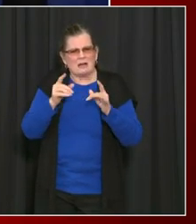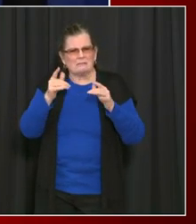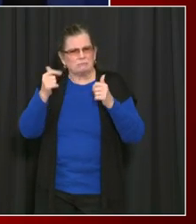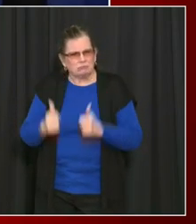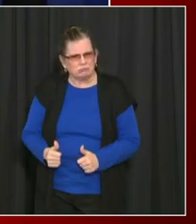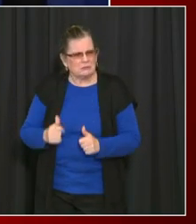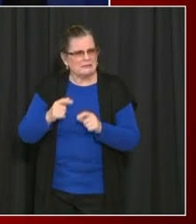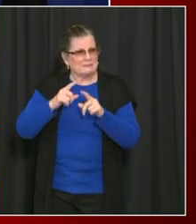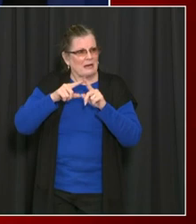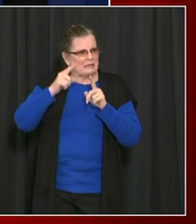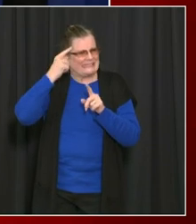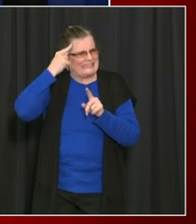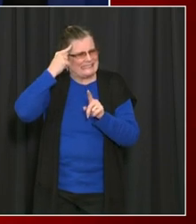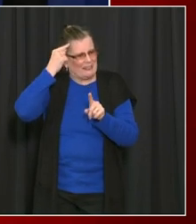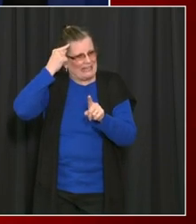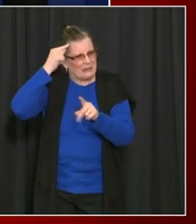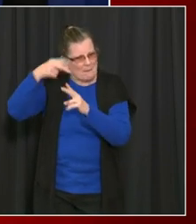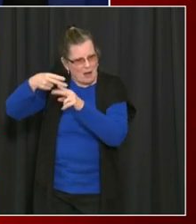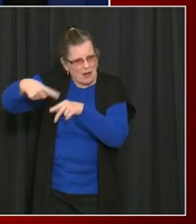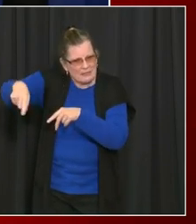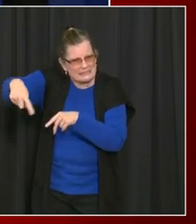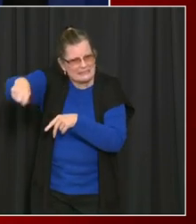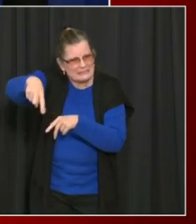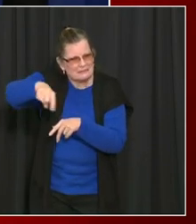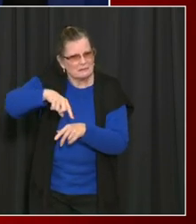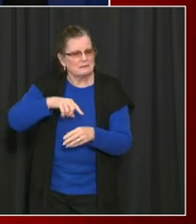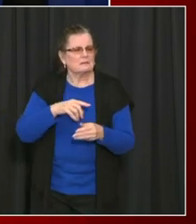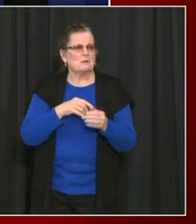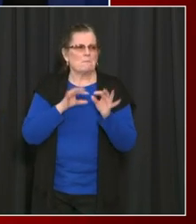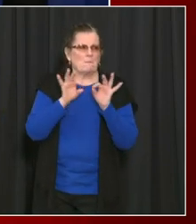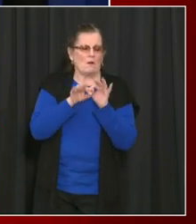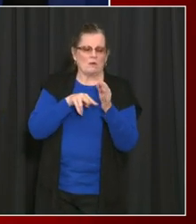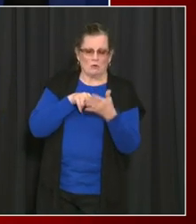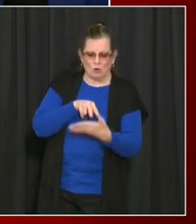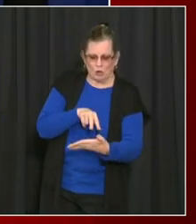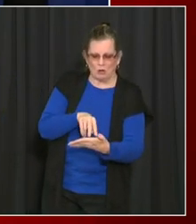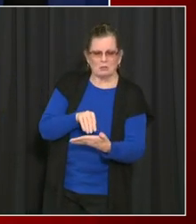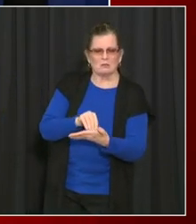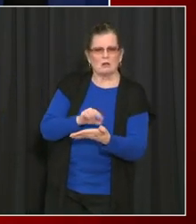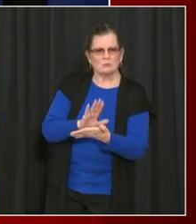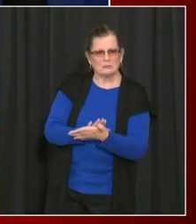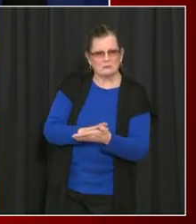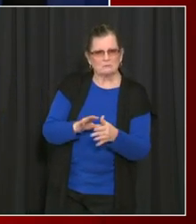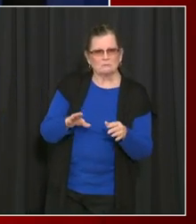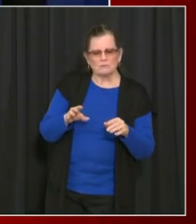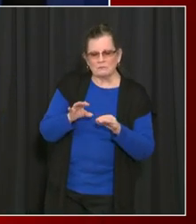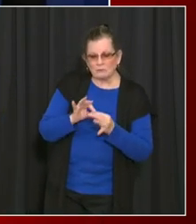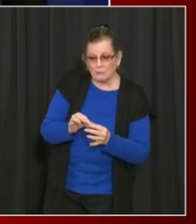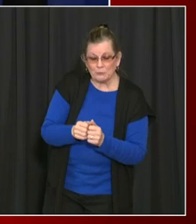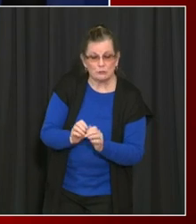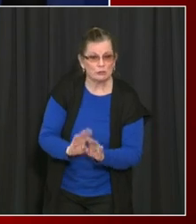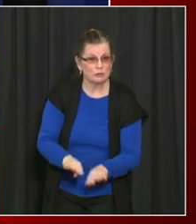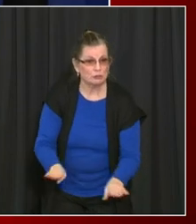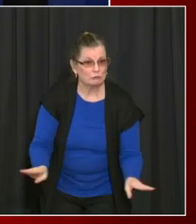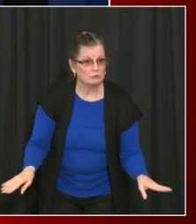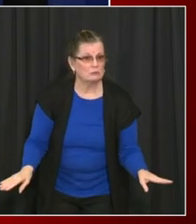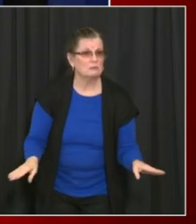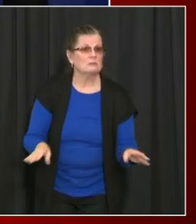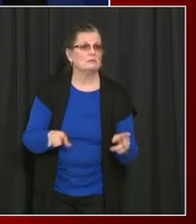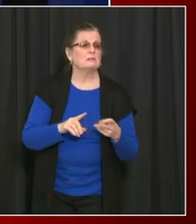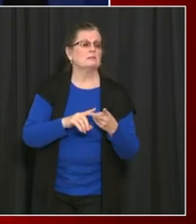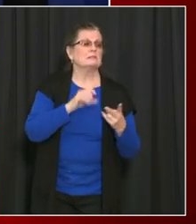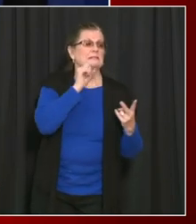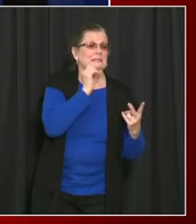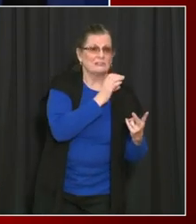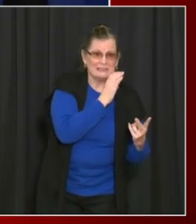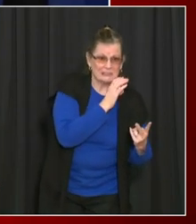that. We do have guidance documents for families with children, in addition to the seniors, and we have guidance